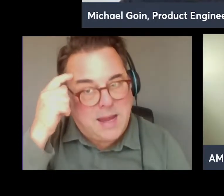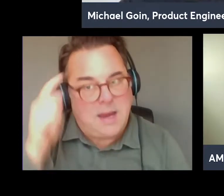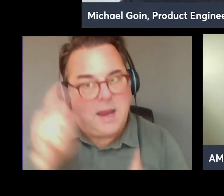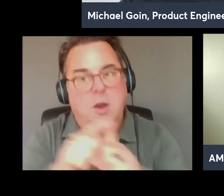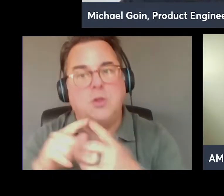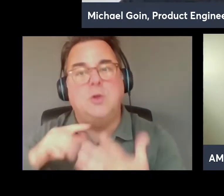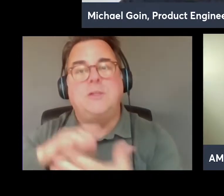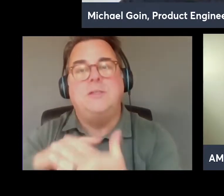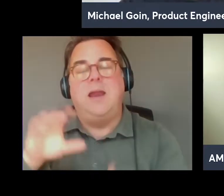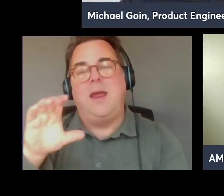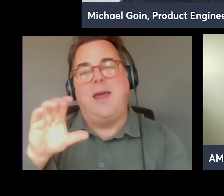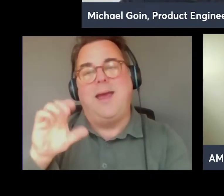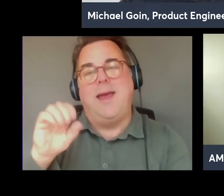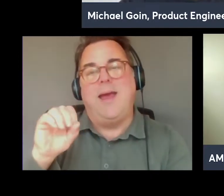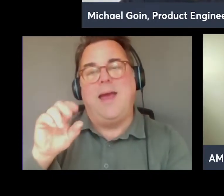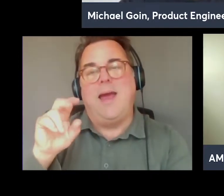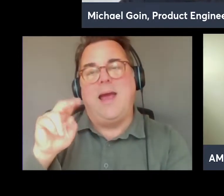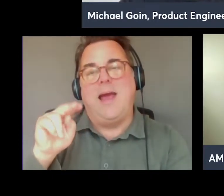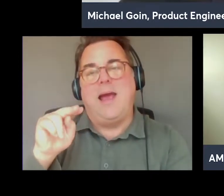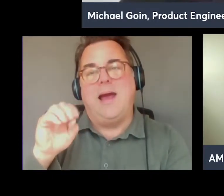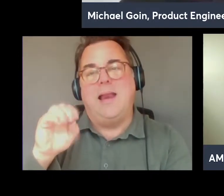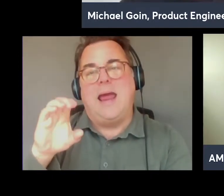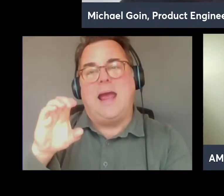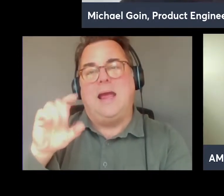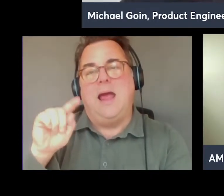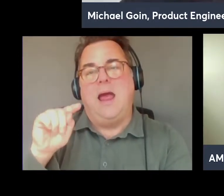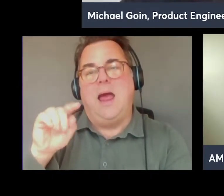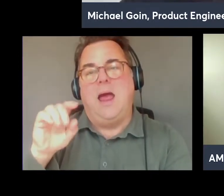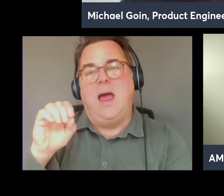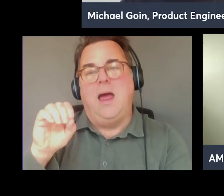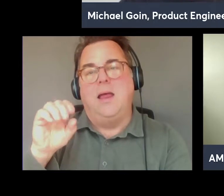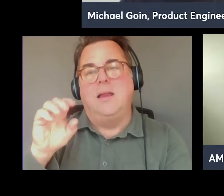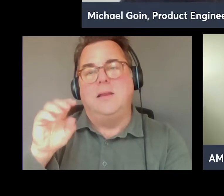founders from an MIT lab.